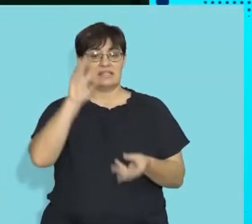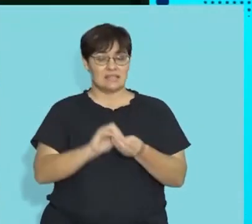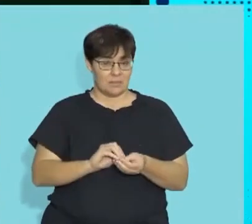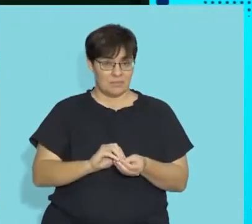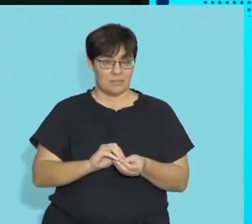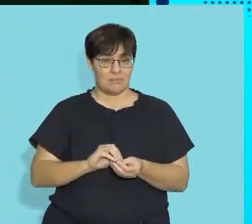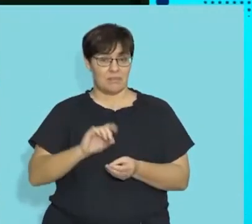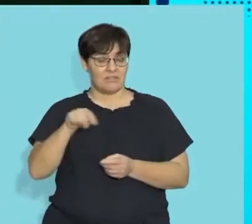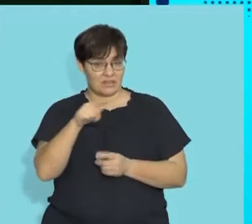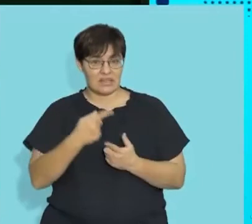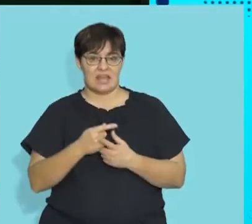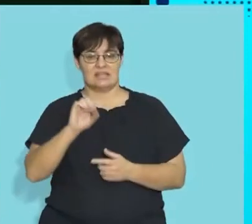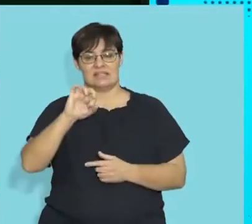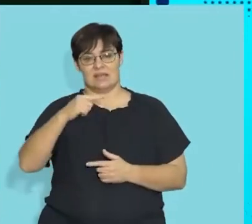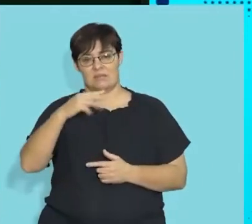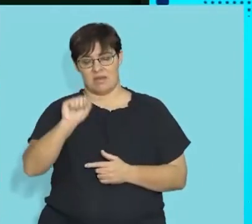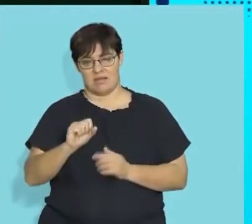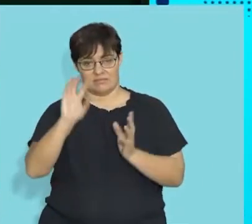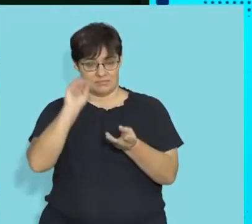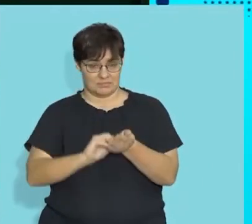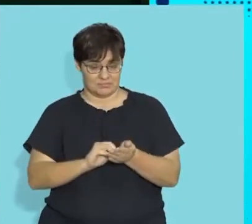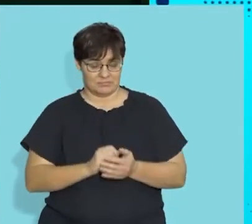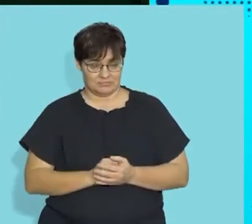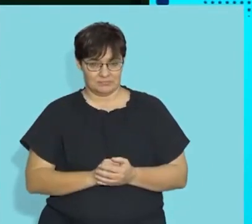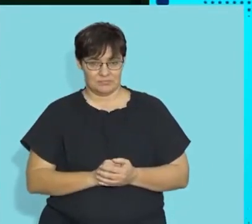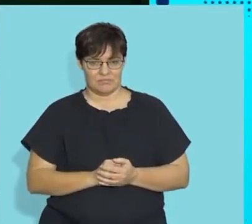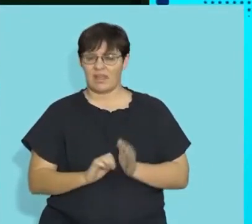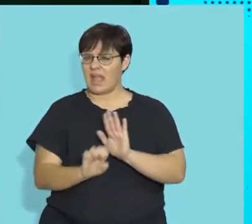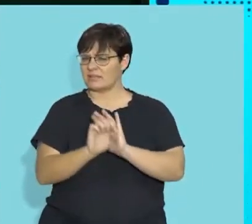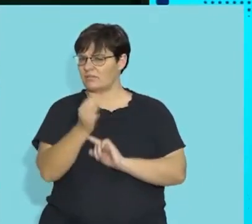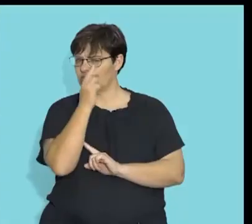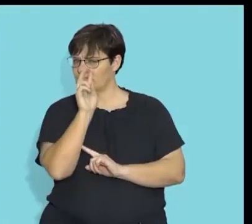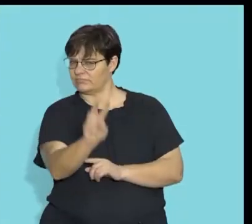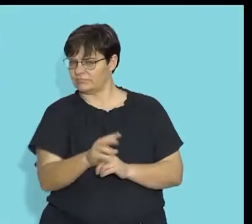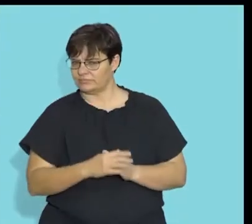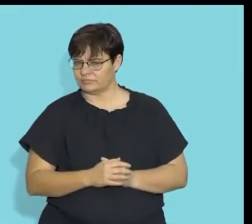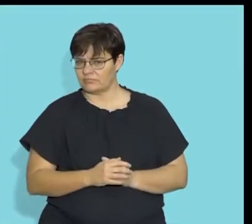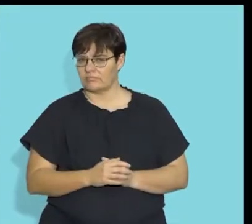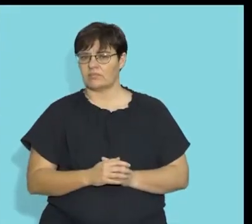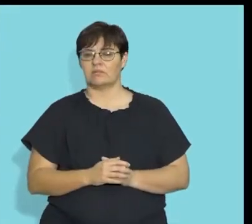to infinity, and sigma sums. Let's look at the first example.